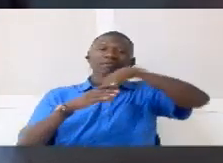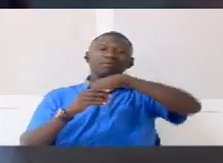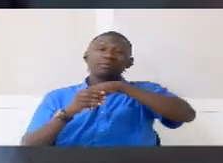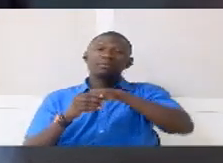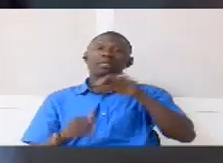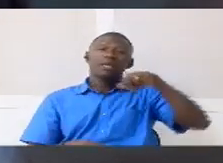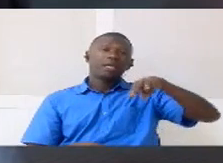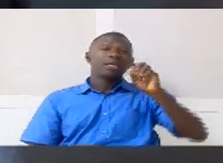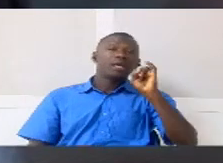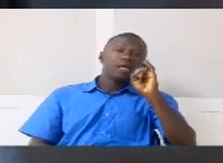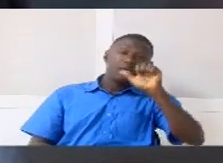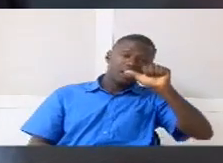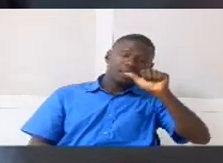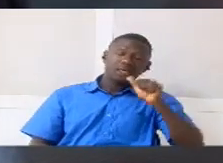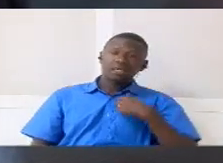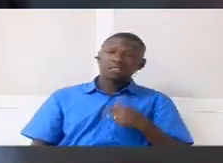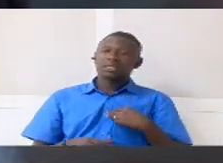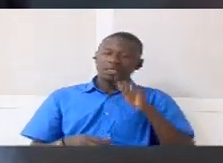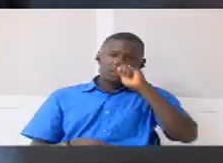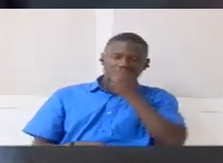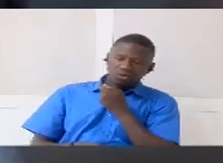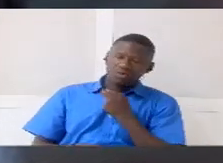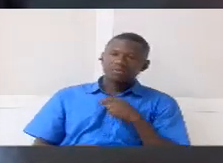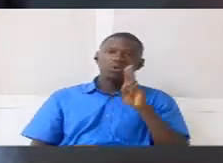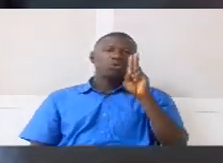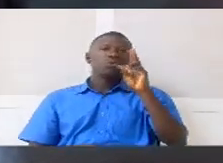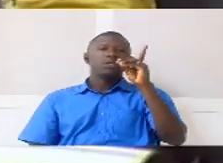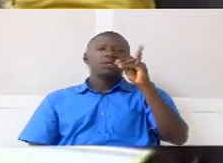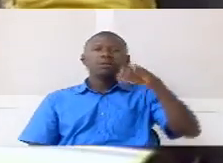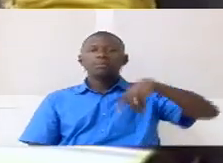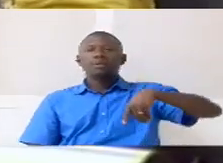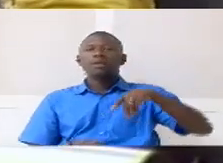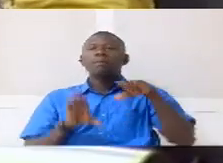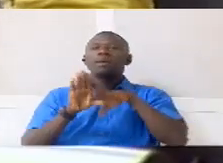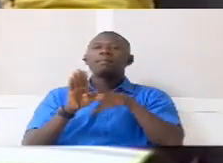death in custody of UDP member Solo Sunday.